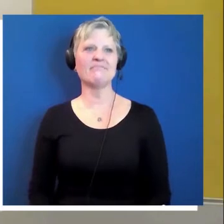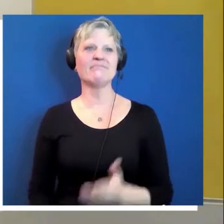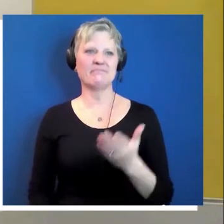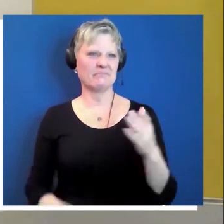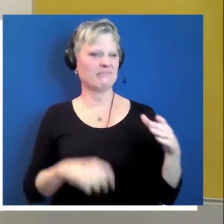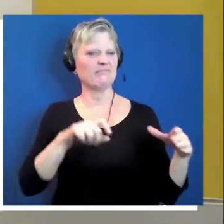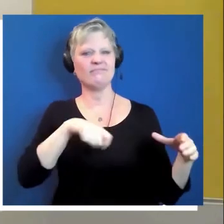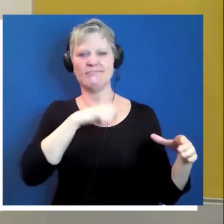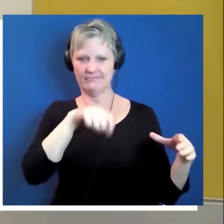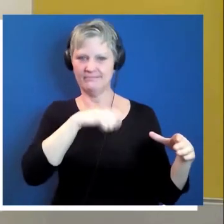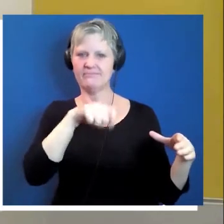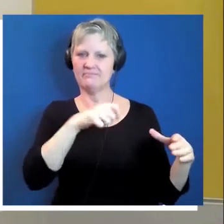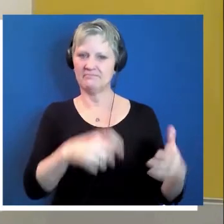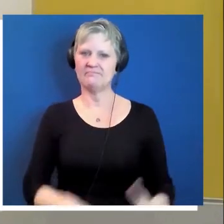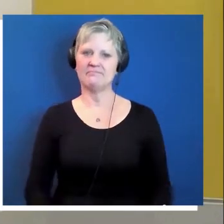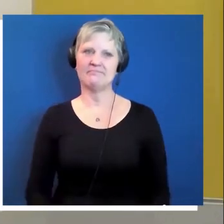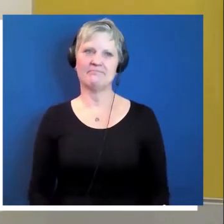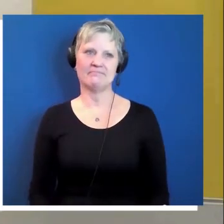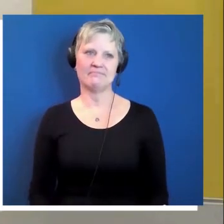I'm just going to toss that around.